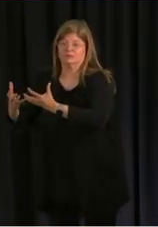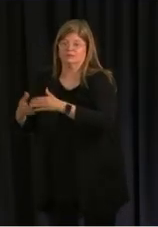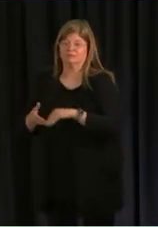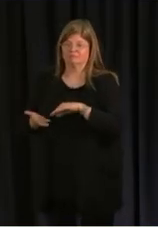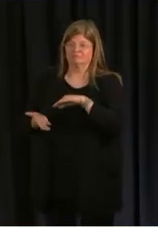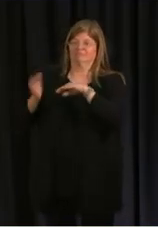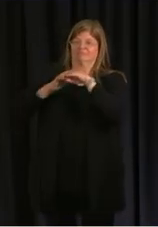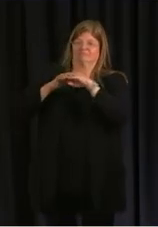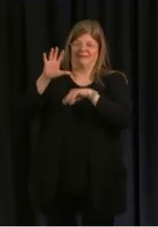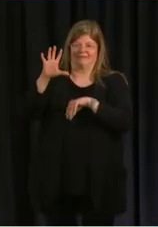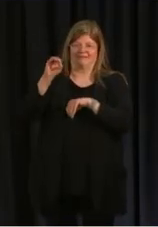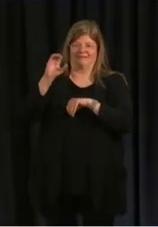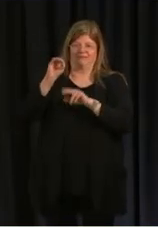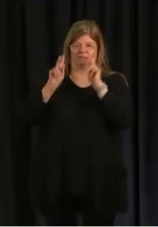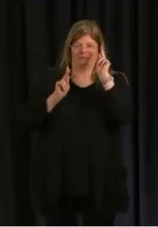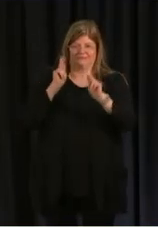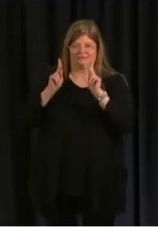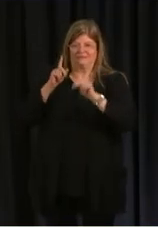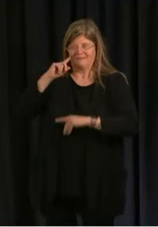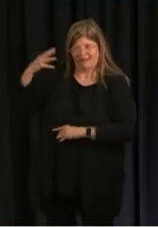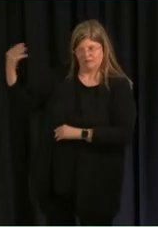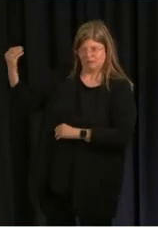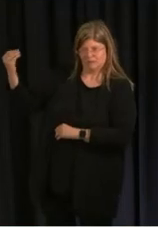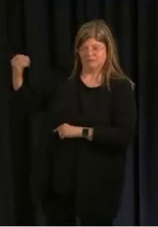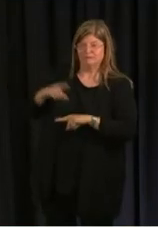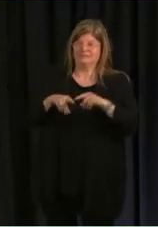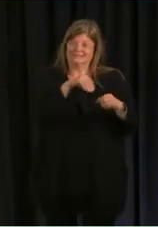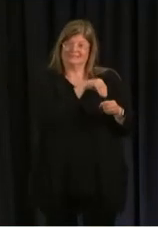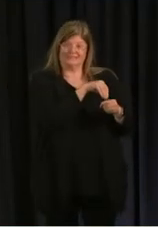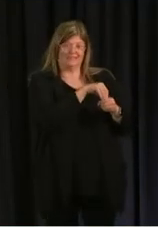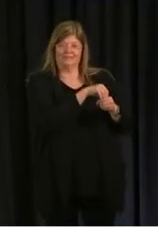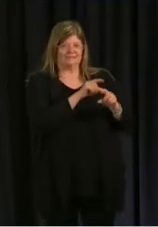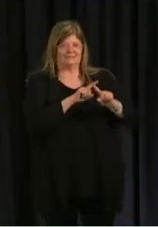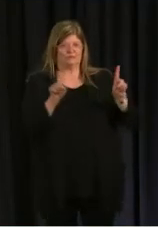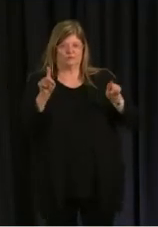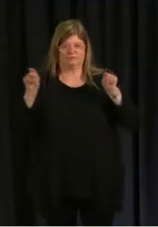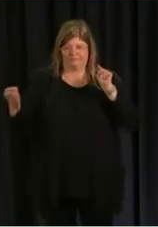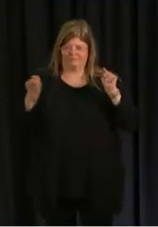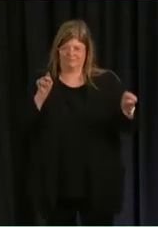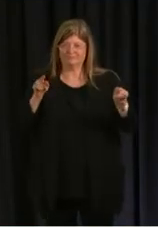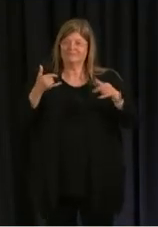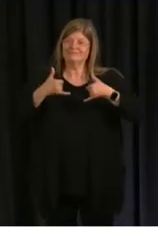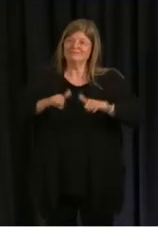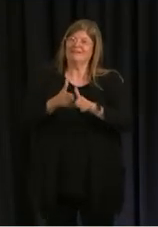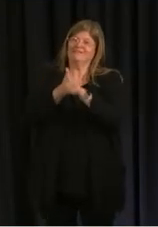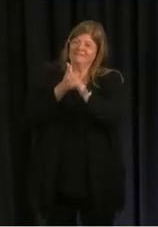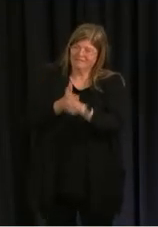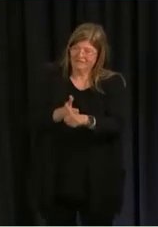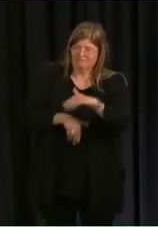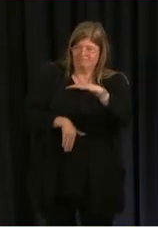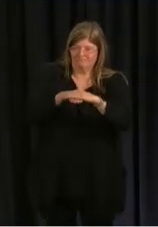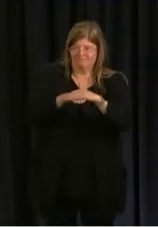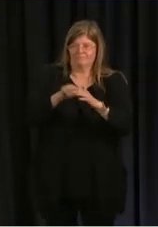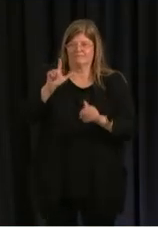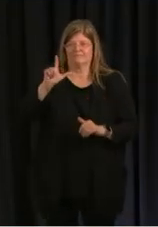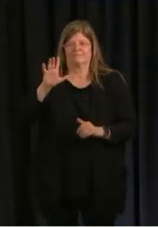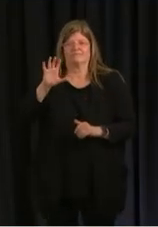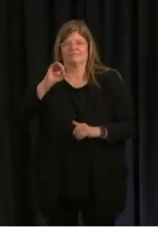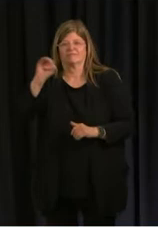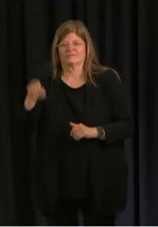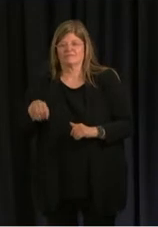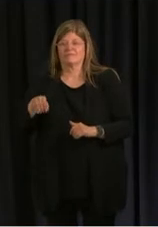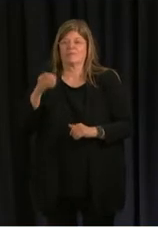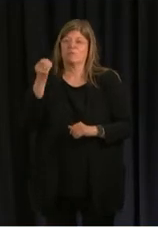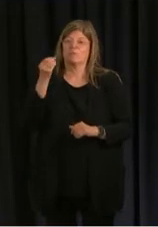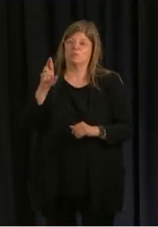outdoor group fitness classes. We do want to make sure, though, that gyms are still adhering to the 25% capacity or up to 250 people, whichever is